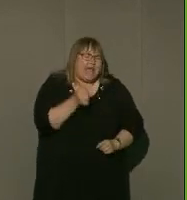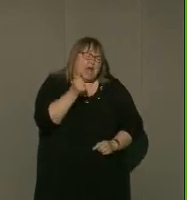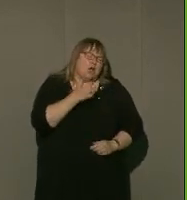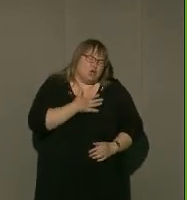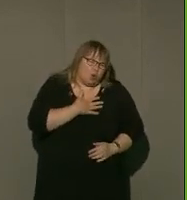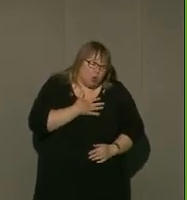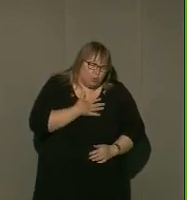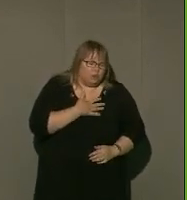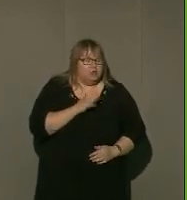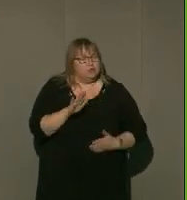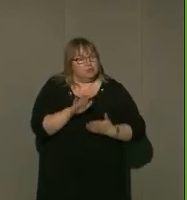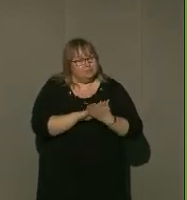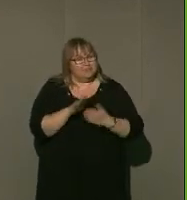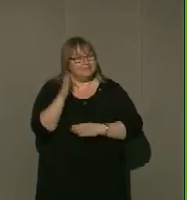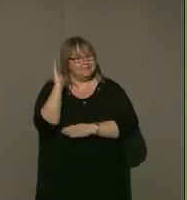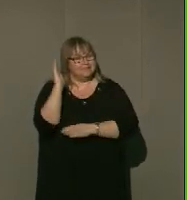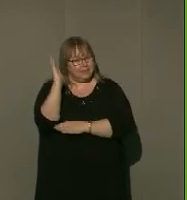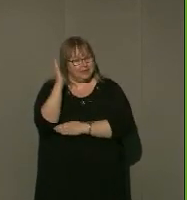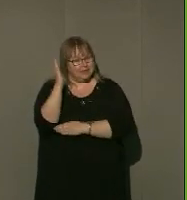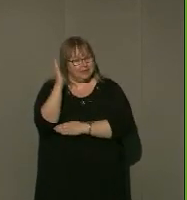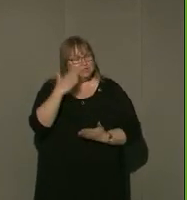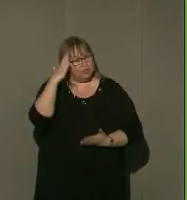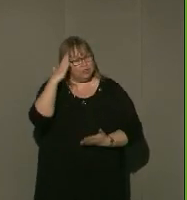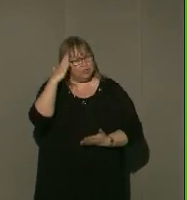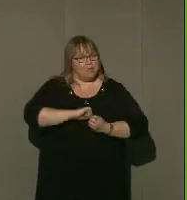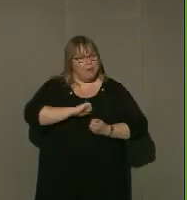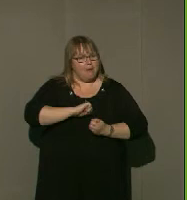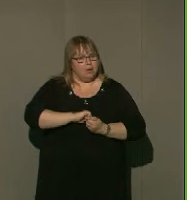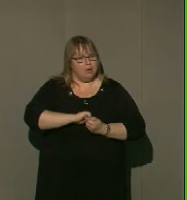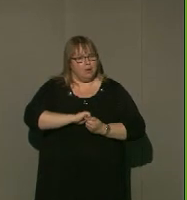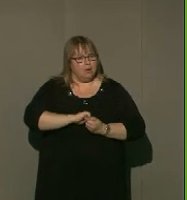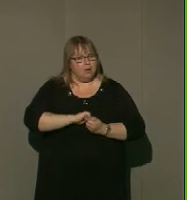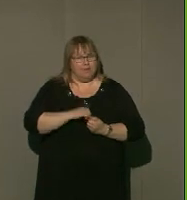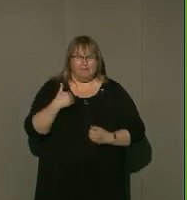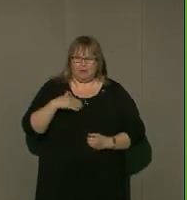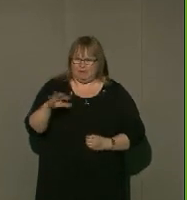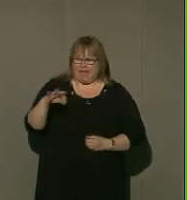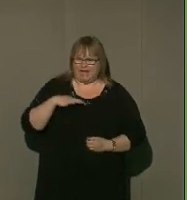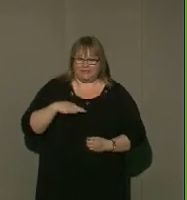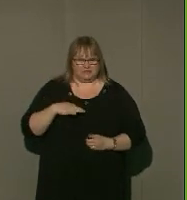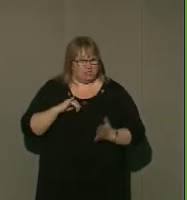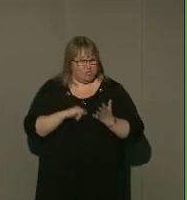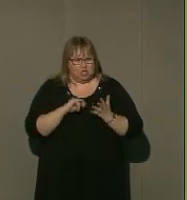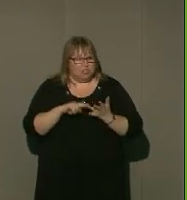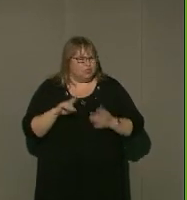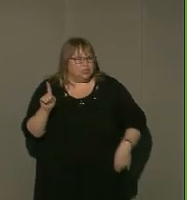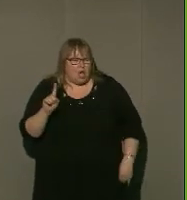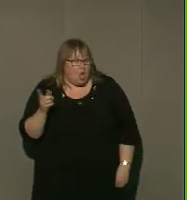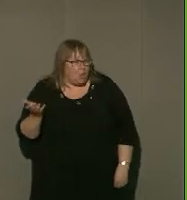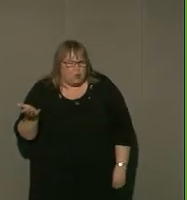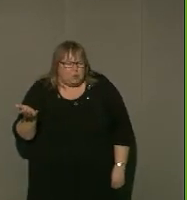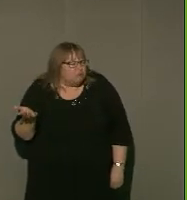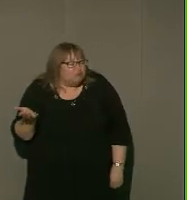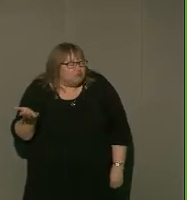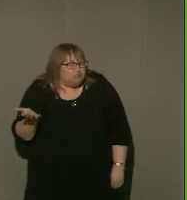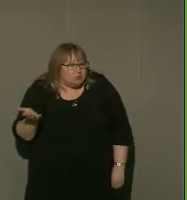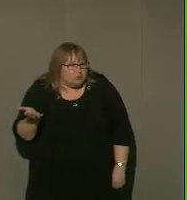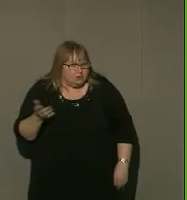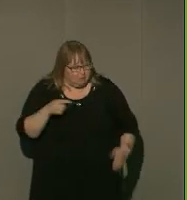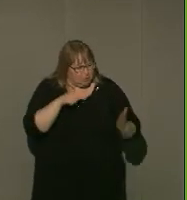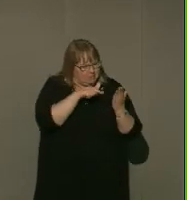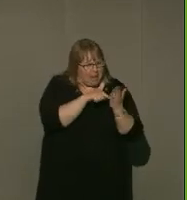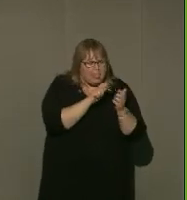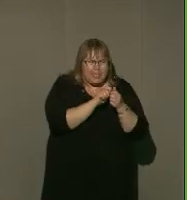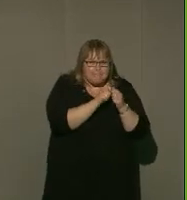like speakers to be mindful of the so what question. So if you're making a point about an